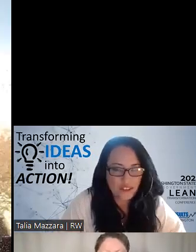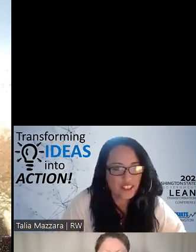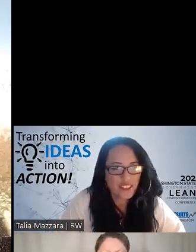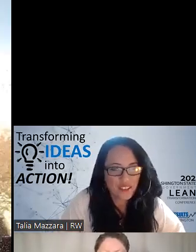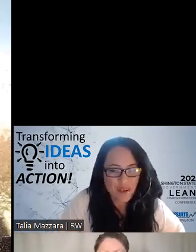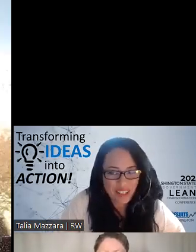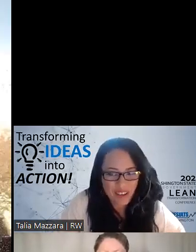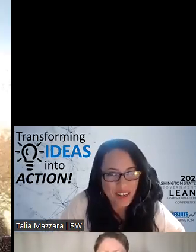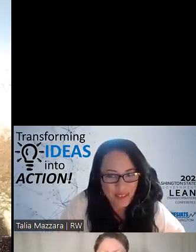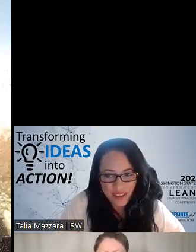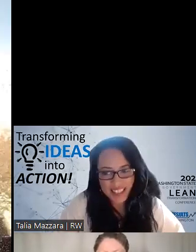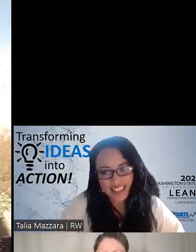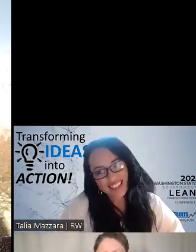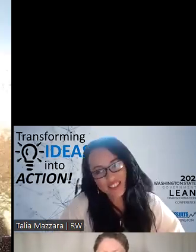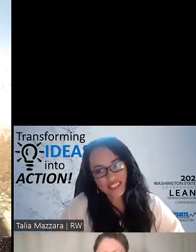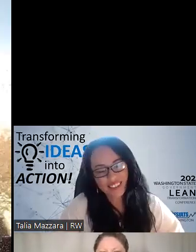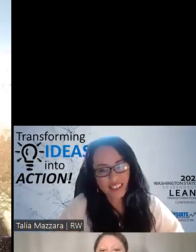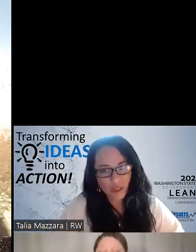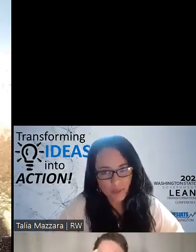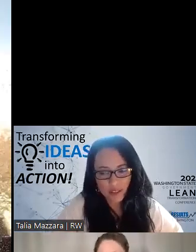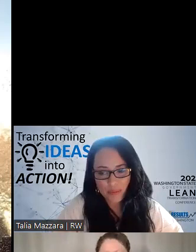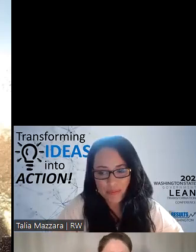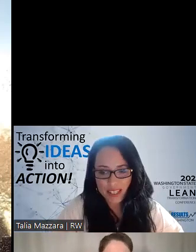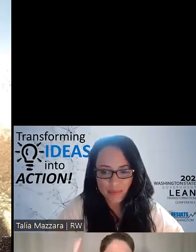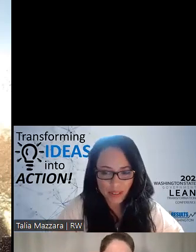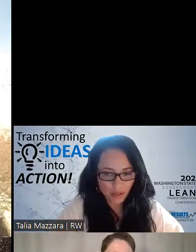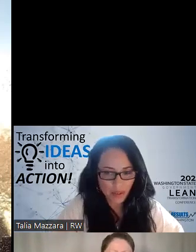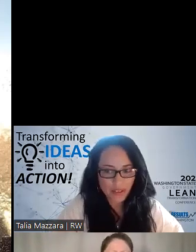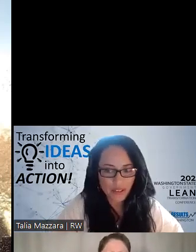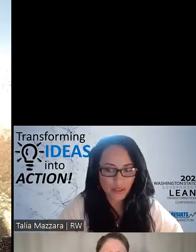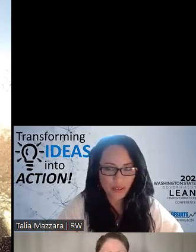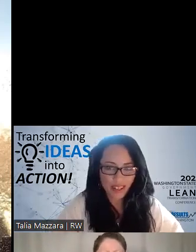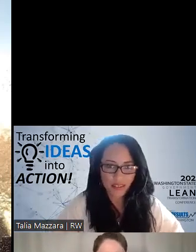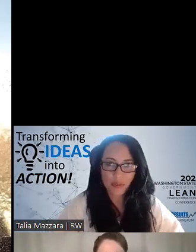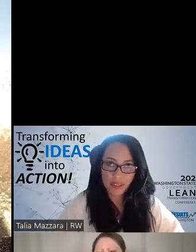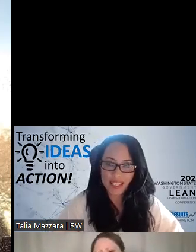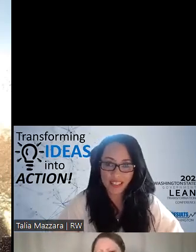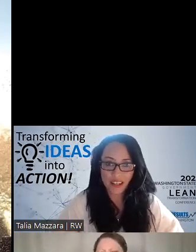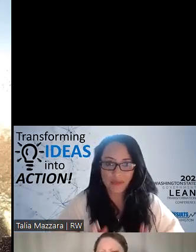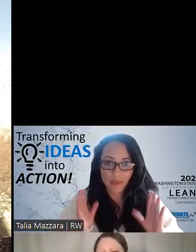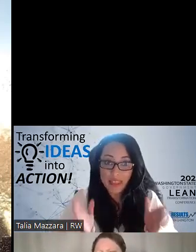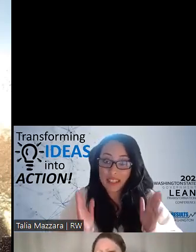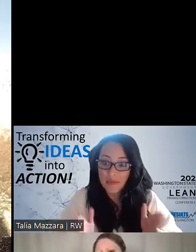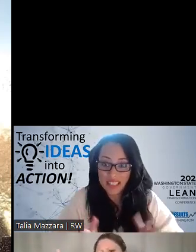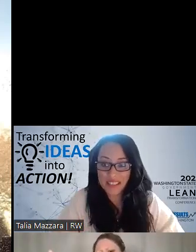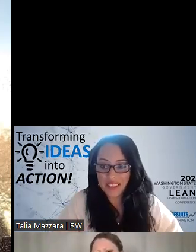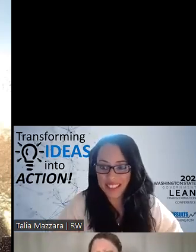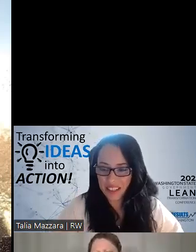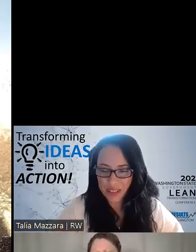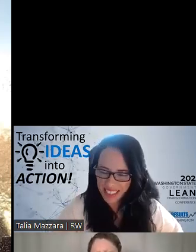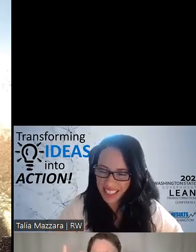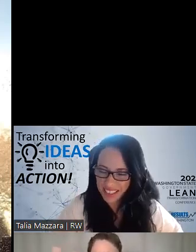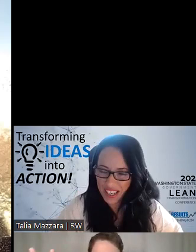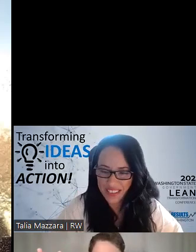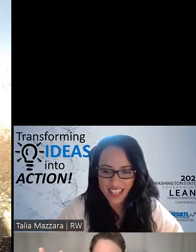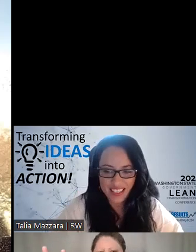As you just heard a moment ago, we are recording this session. It will be on the website within a week or so. We want to get it on within a week, so I'd say